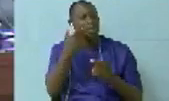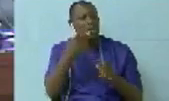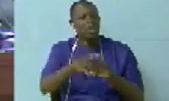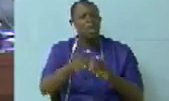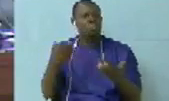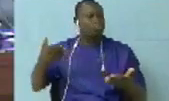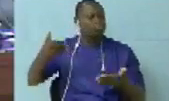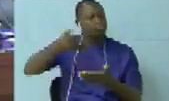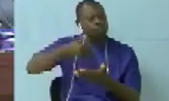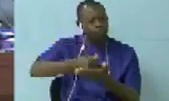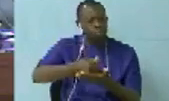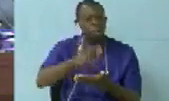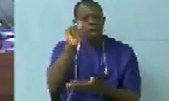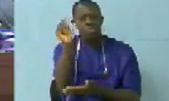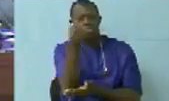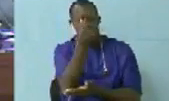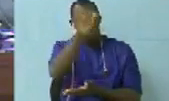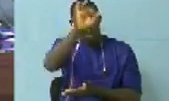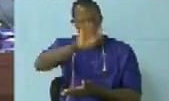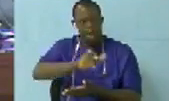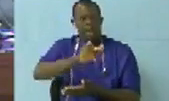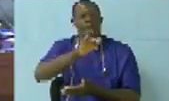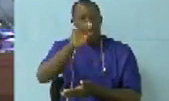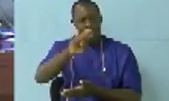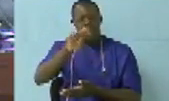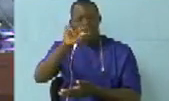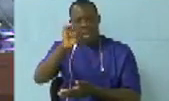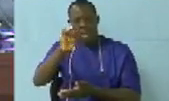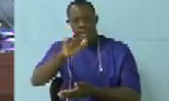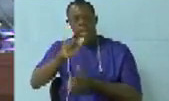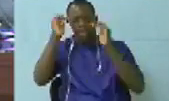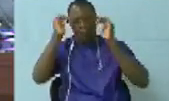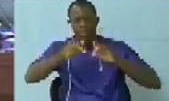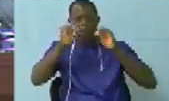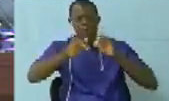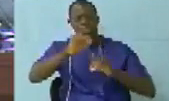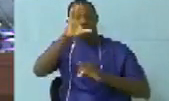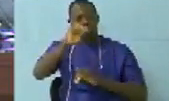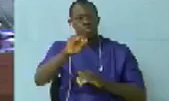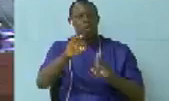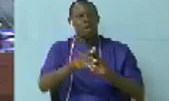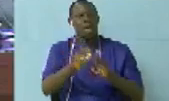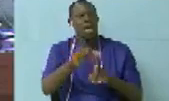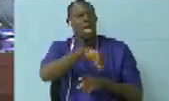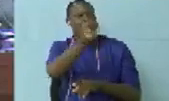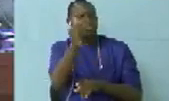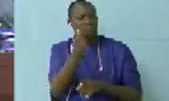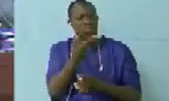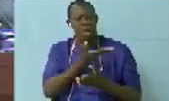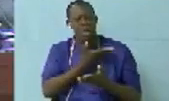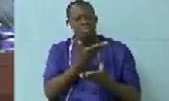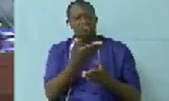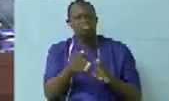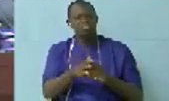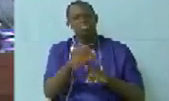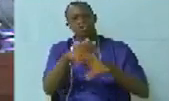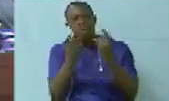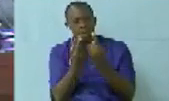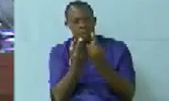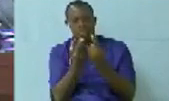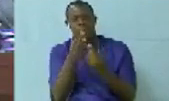year. In the meantime, we have tried to dovetail into this institutional